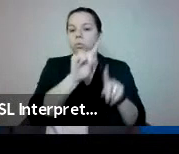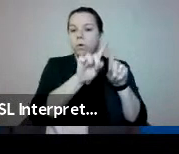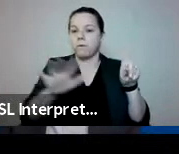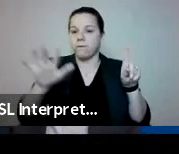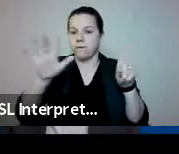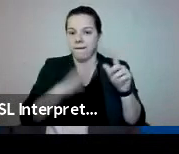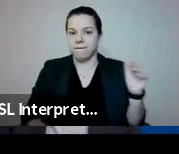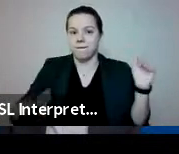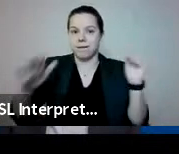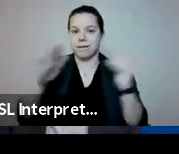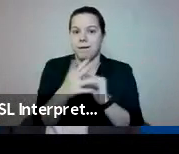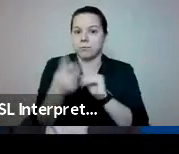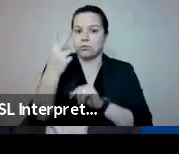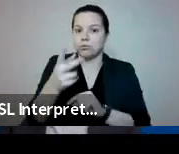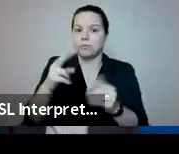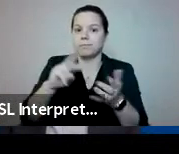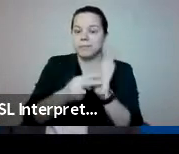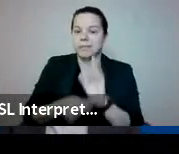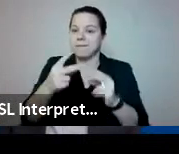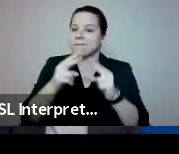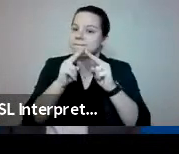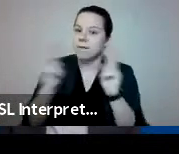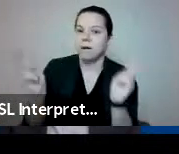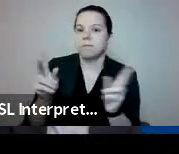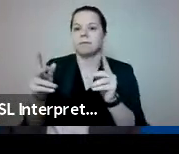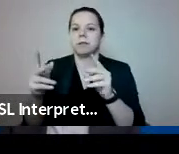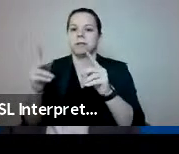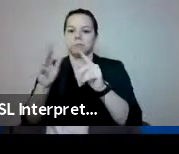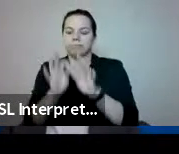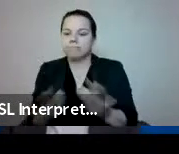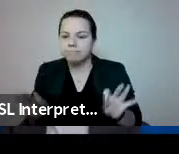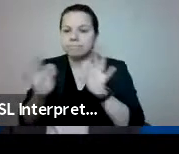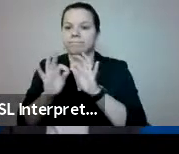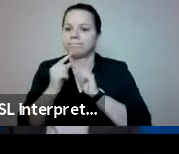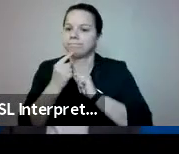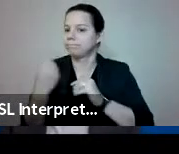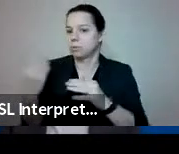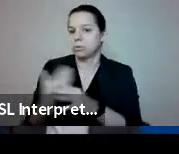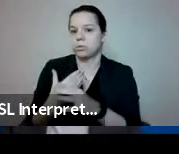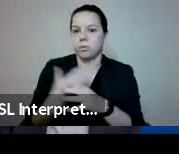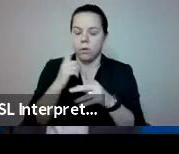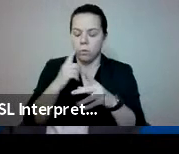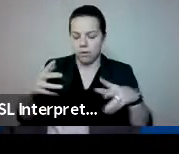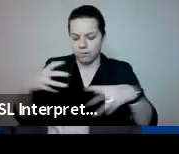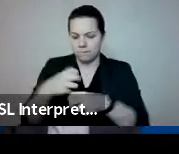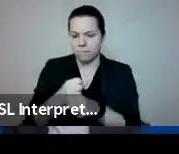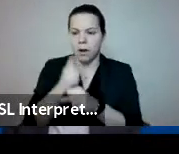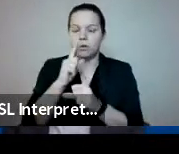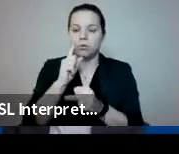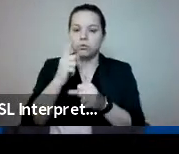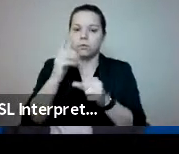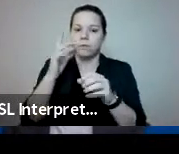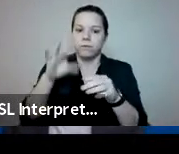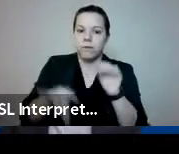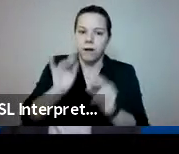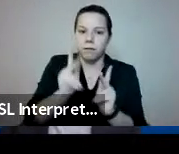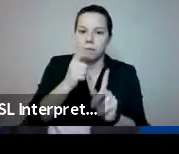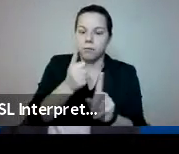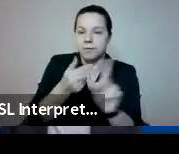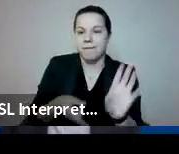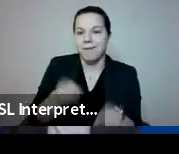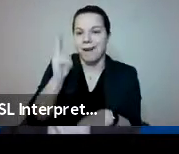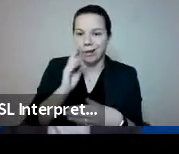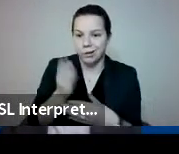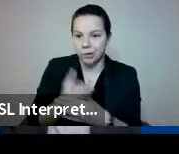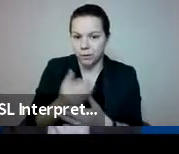levels, corresponding to very or extremely annoyed, were combined to determine the number of people who are highly annoyed. The data from the